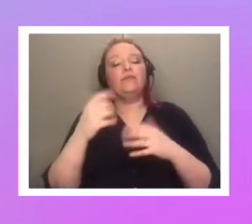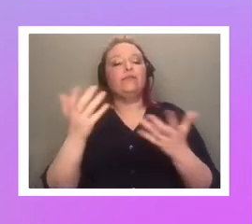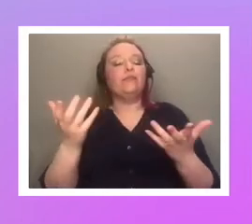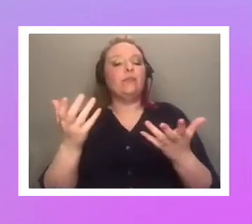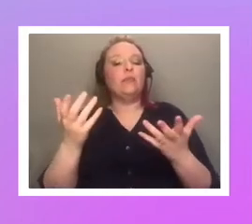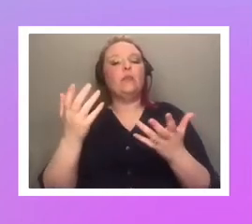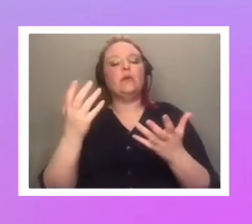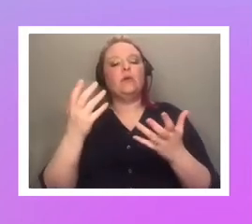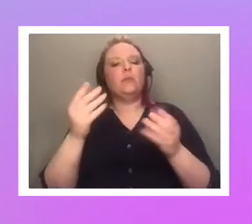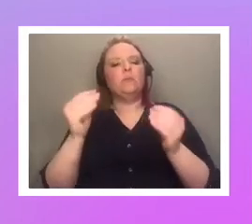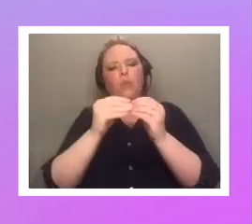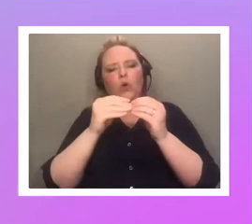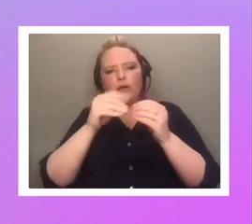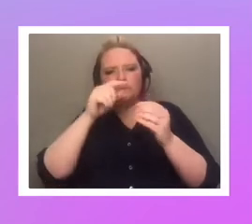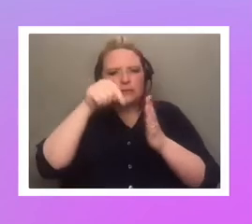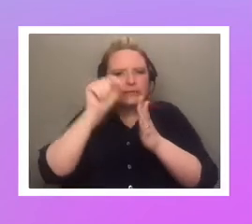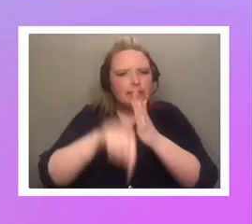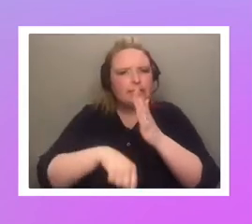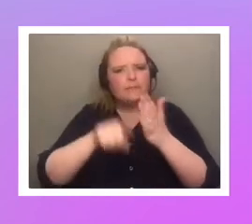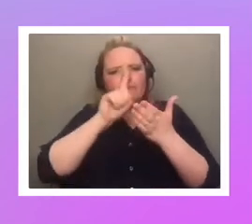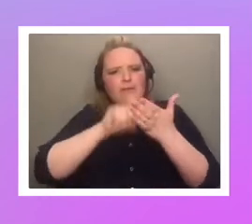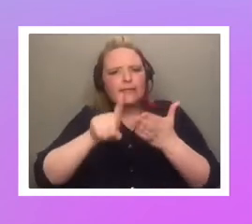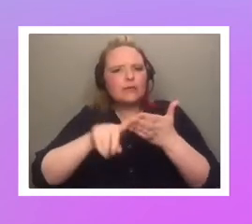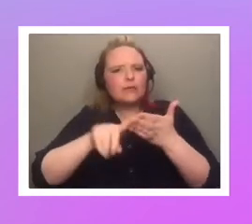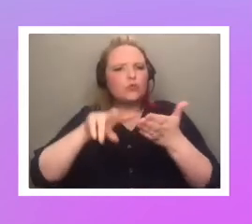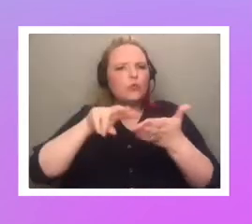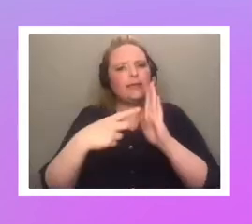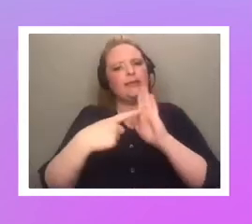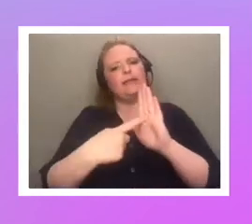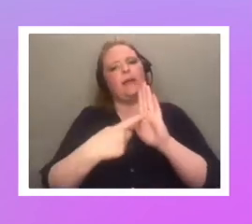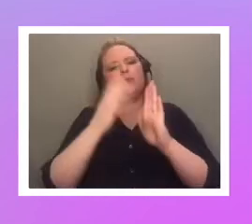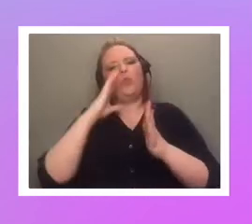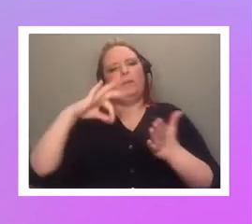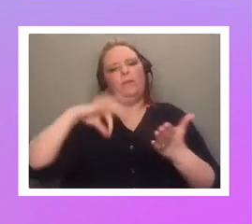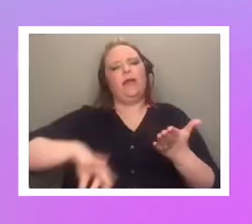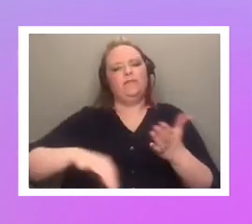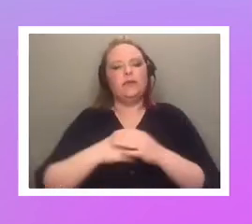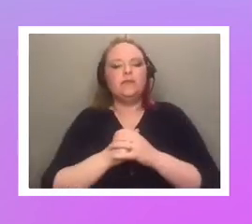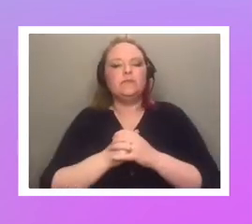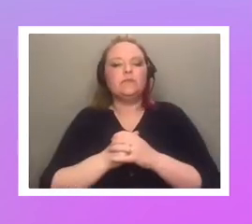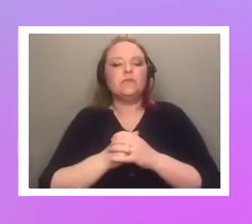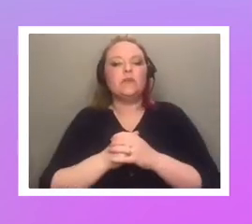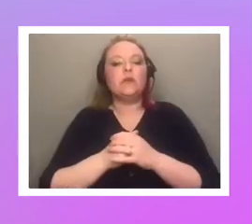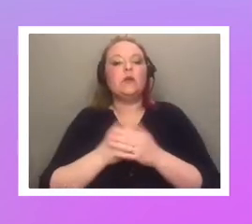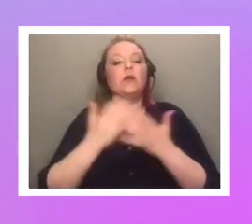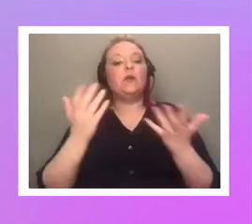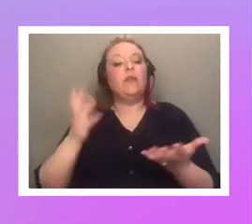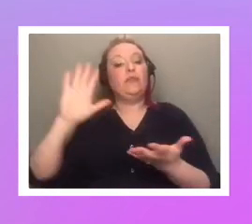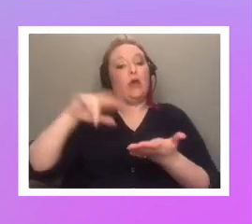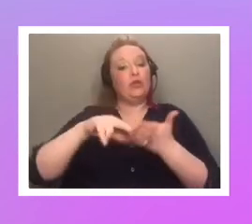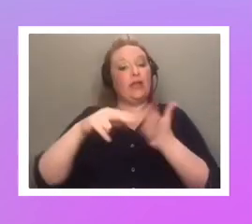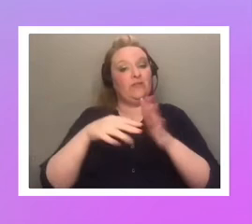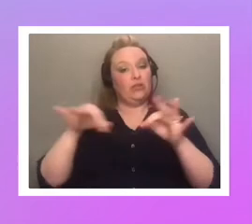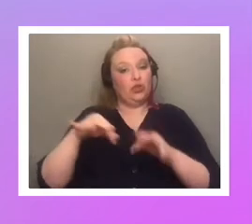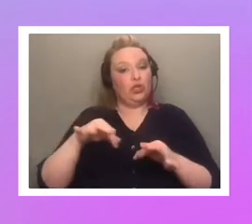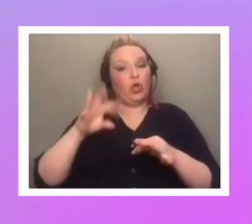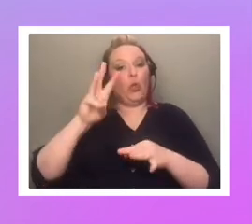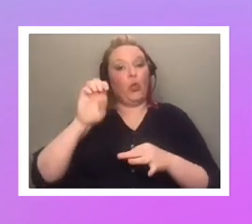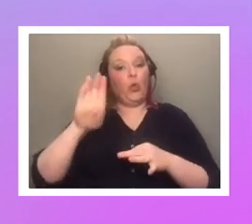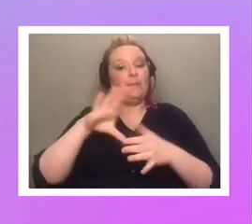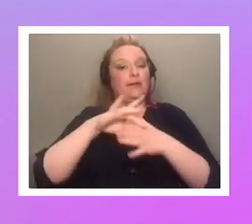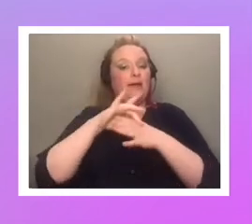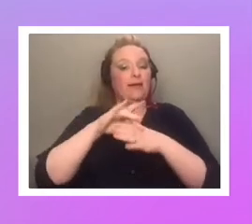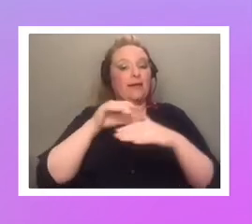Let's take a closer look at what that means. Examples are always useful. So by their definition of the Web Content Accessibility